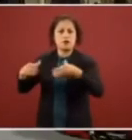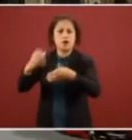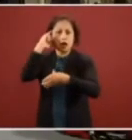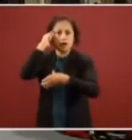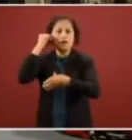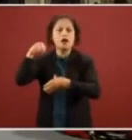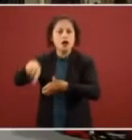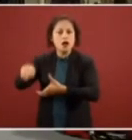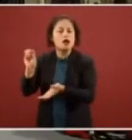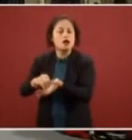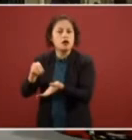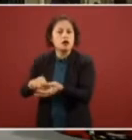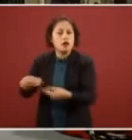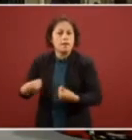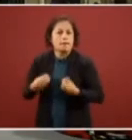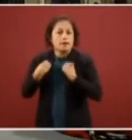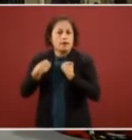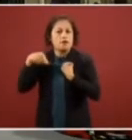indigenous person. Que padece